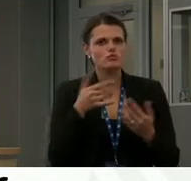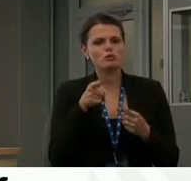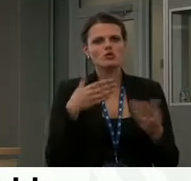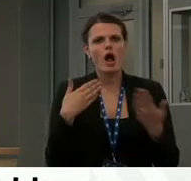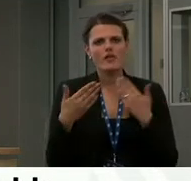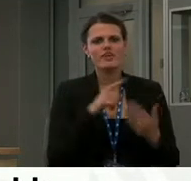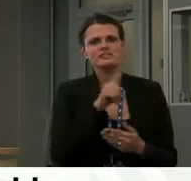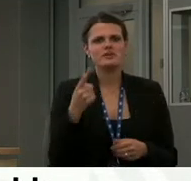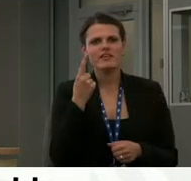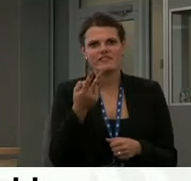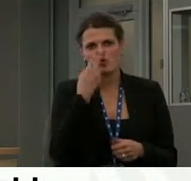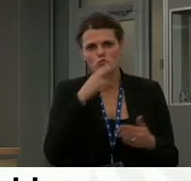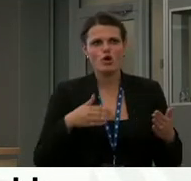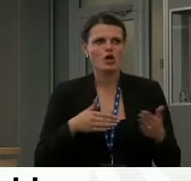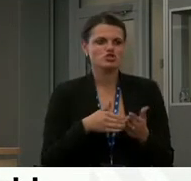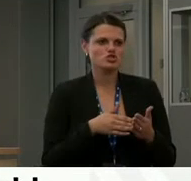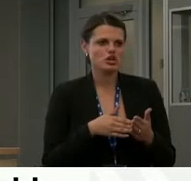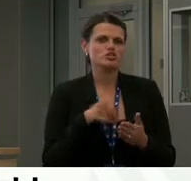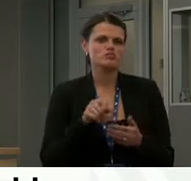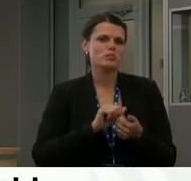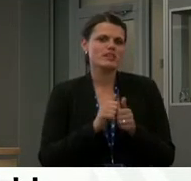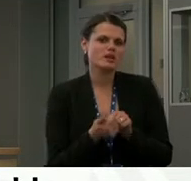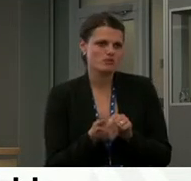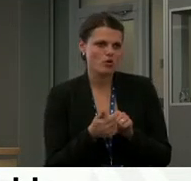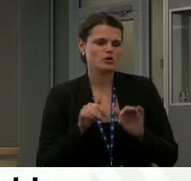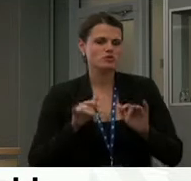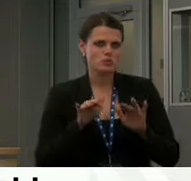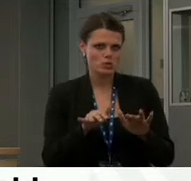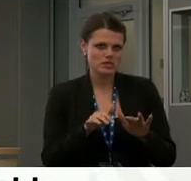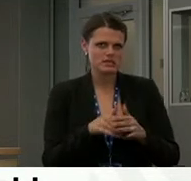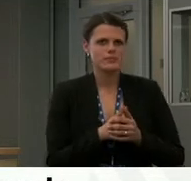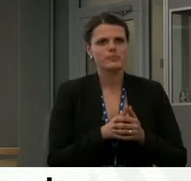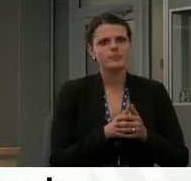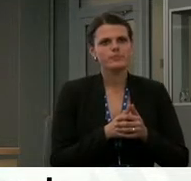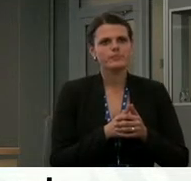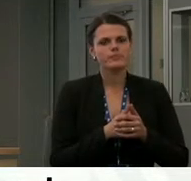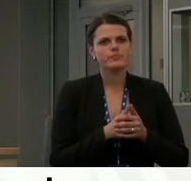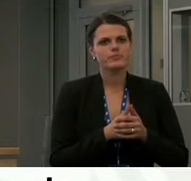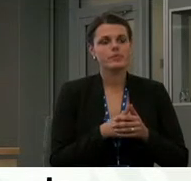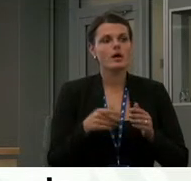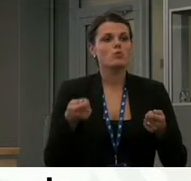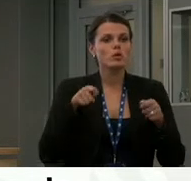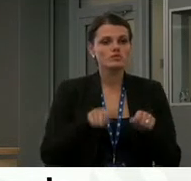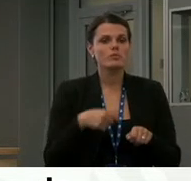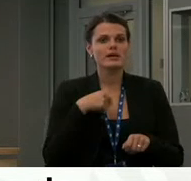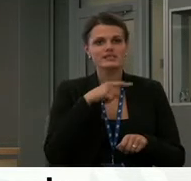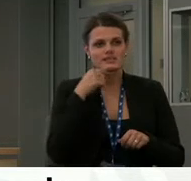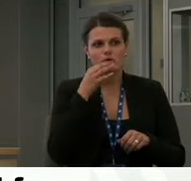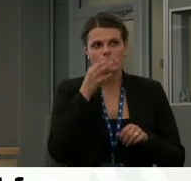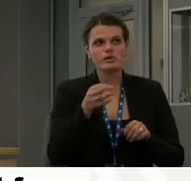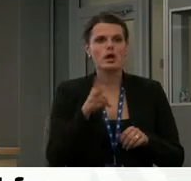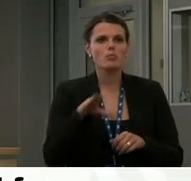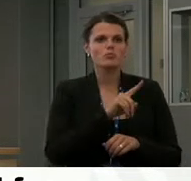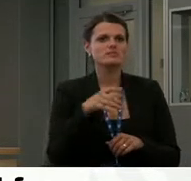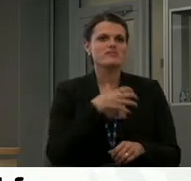attitude is one of the main obstacles to the transformation called for by the UN Convention. In conclusion, I think we need the courage to